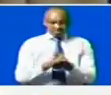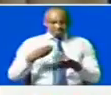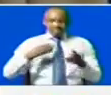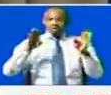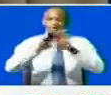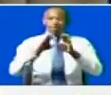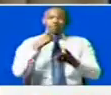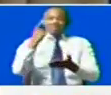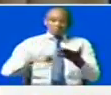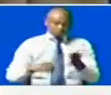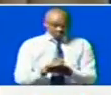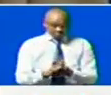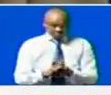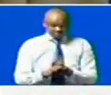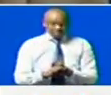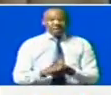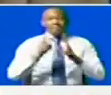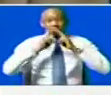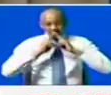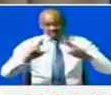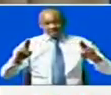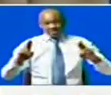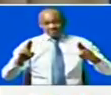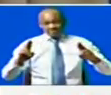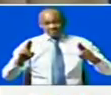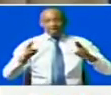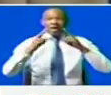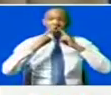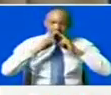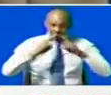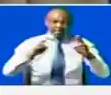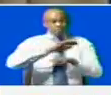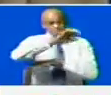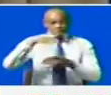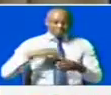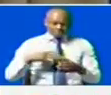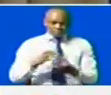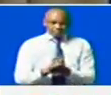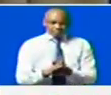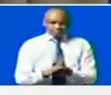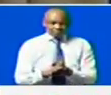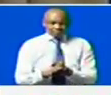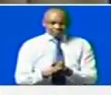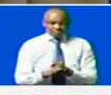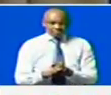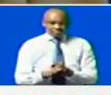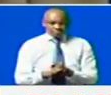kwa kusema, amani na amani kwa wote,